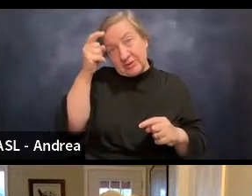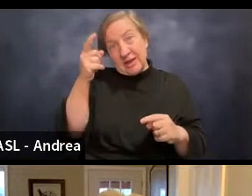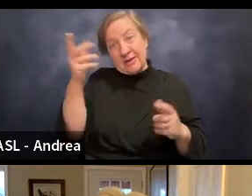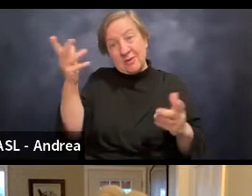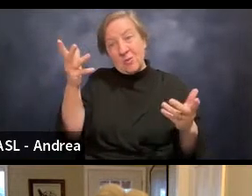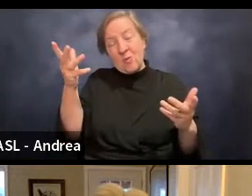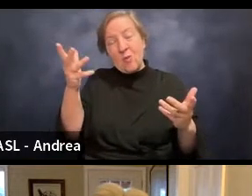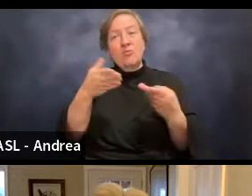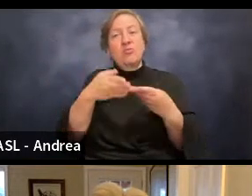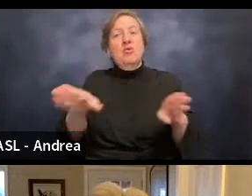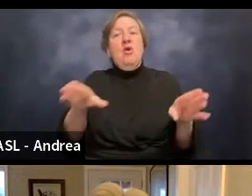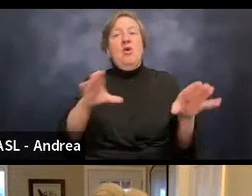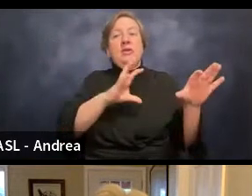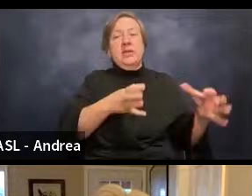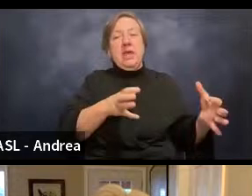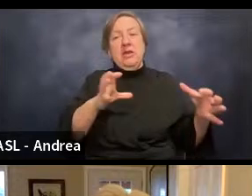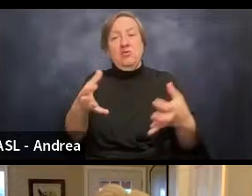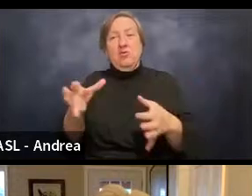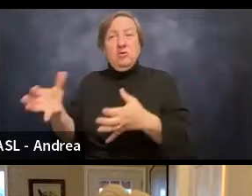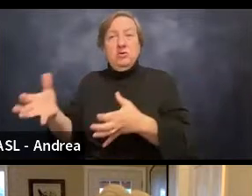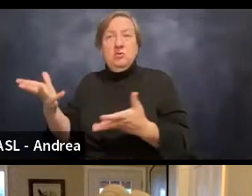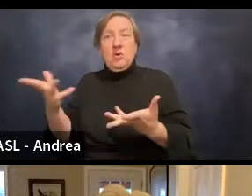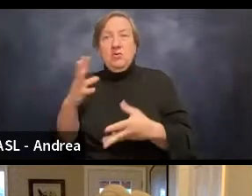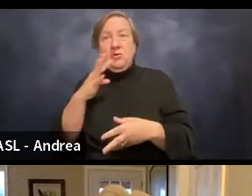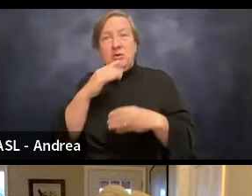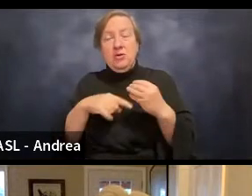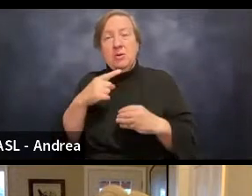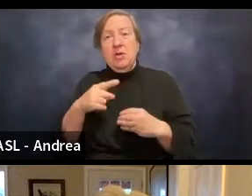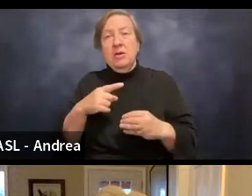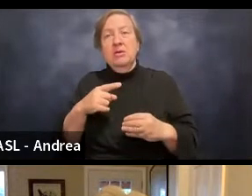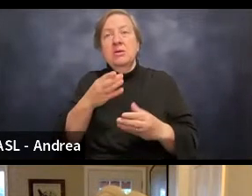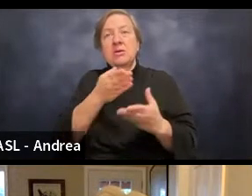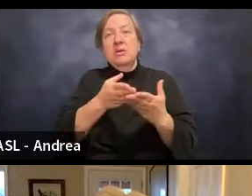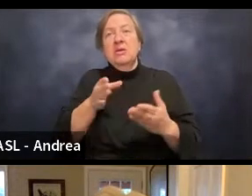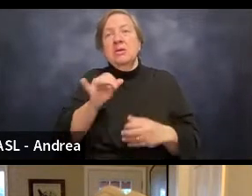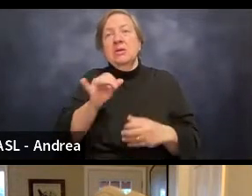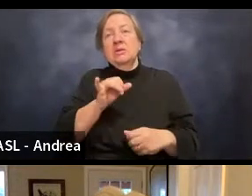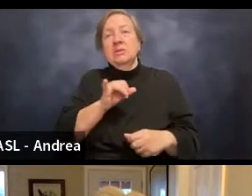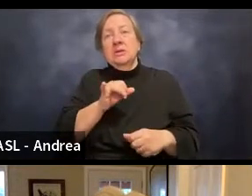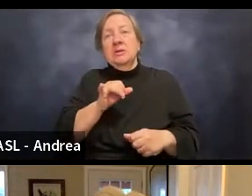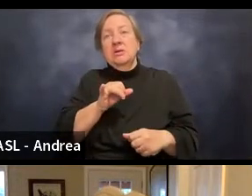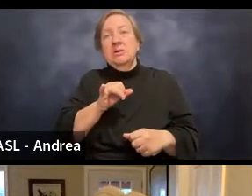broad categories of what we're talking about, first of all. And so there's things like